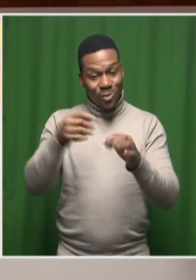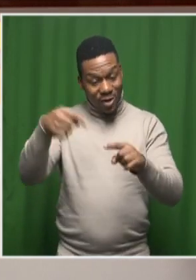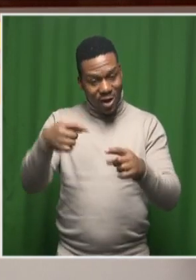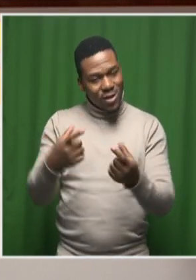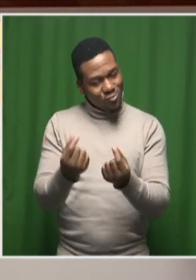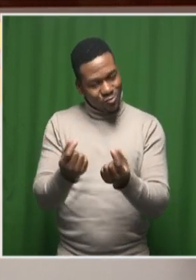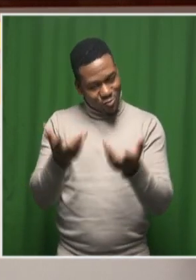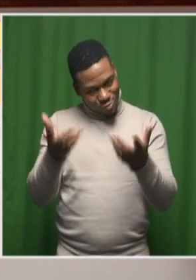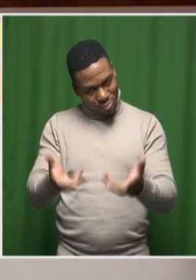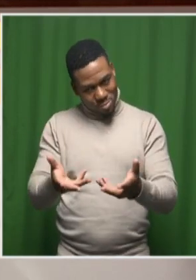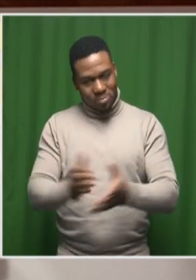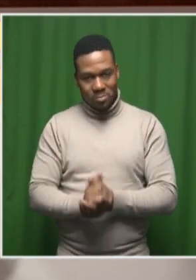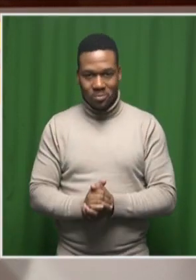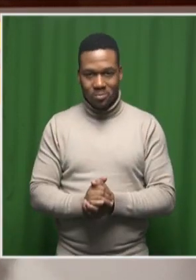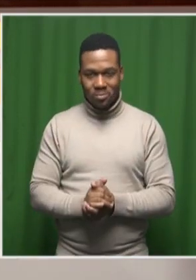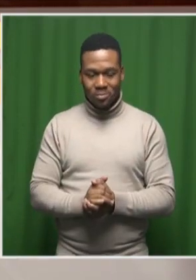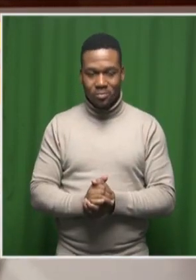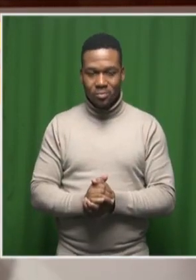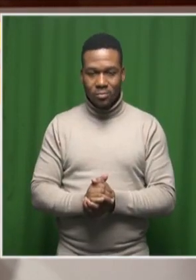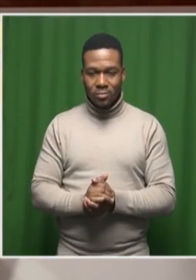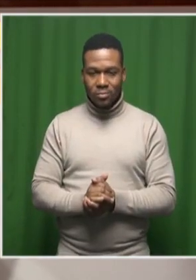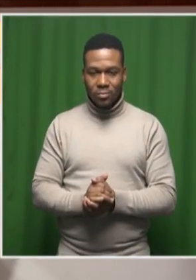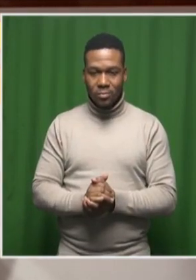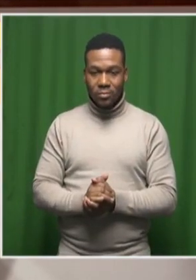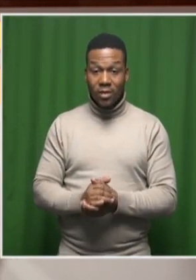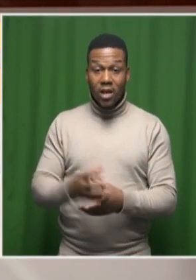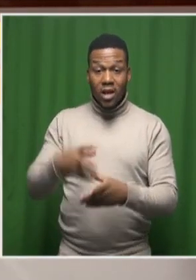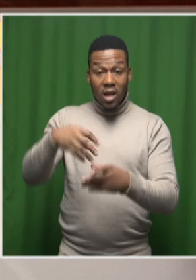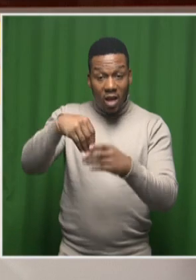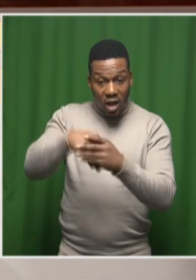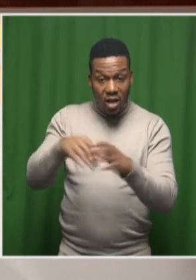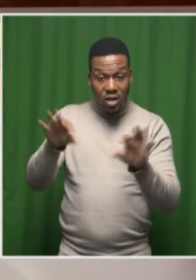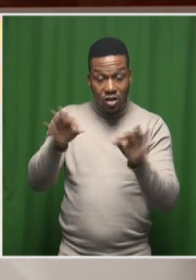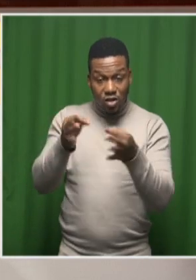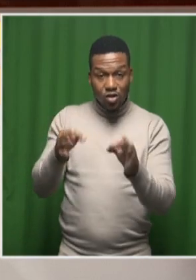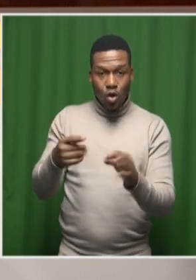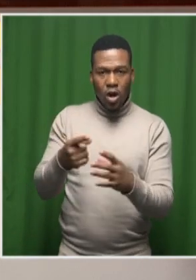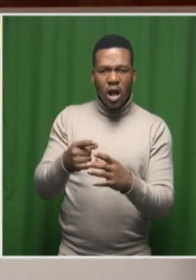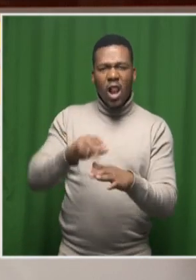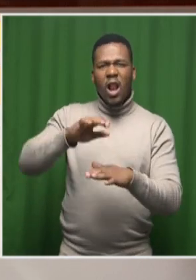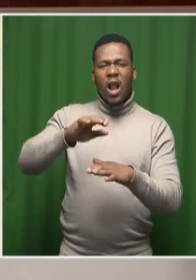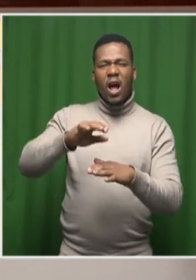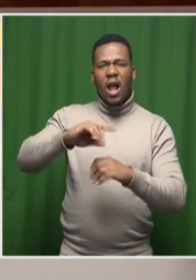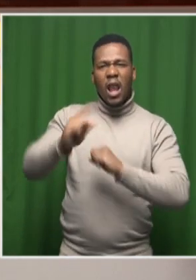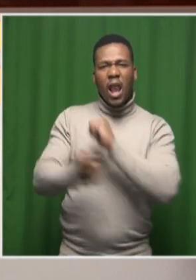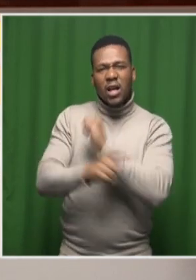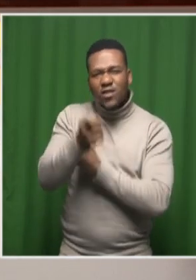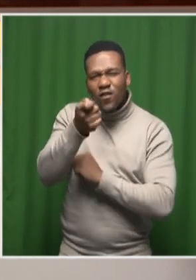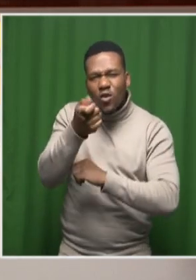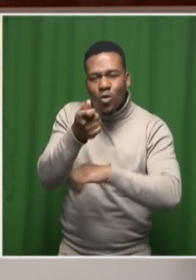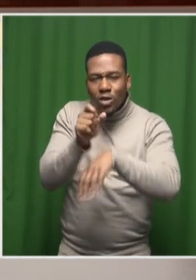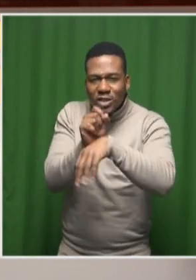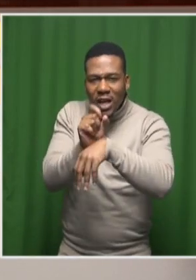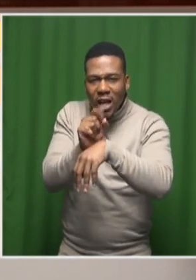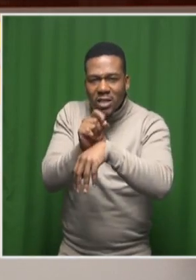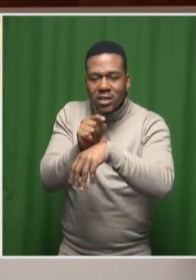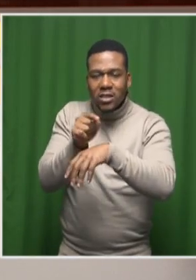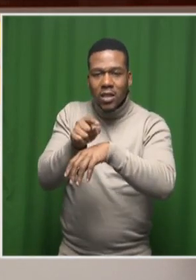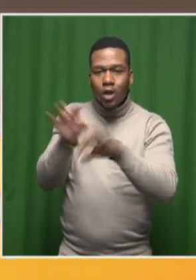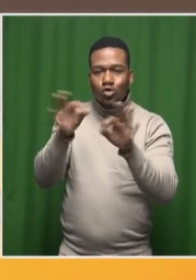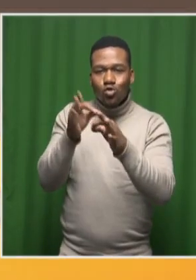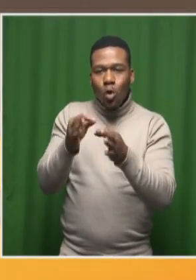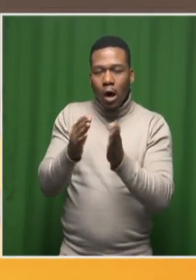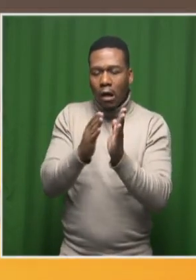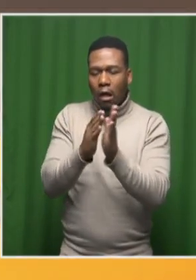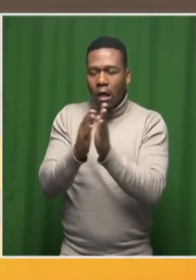to do that. So even in the song, the last few seconds on the song, we chose to, you